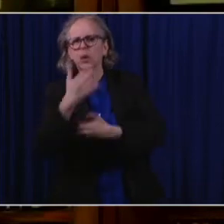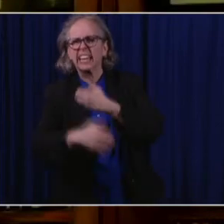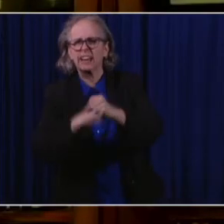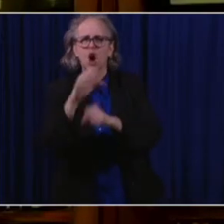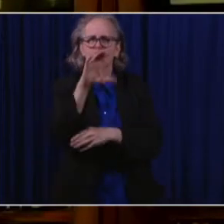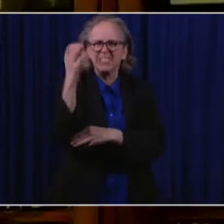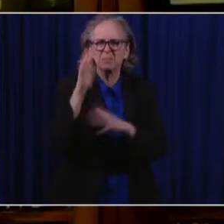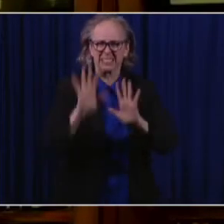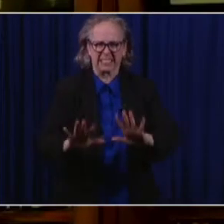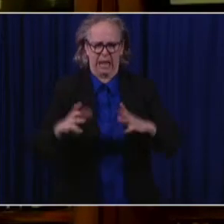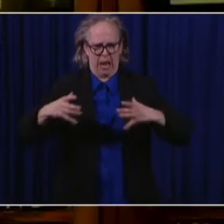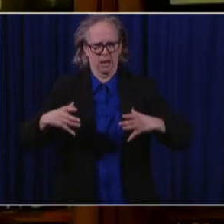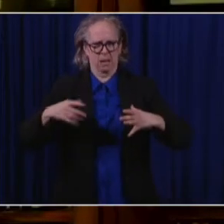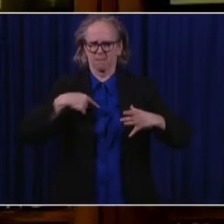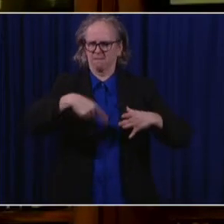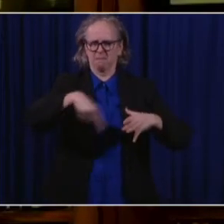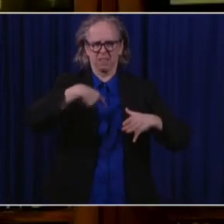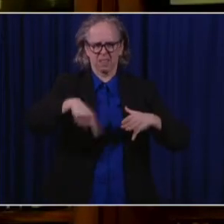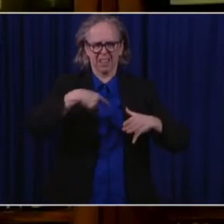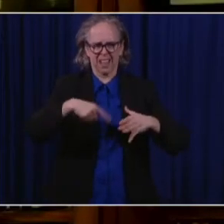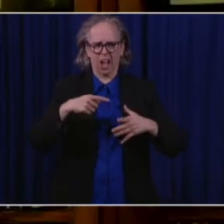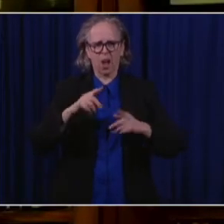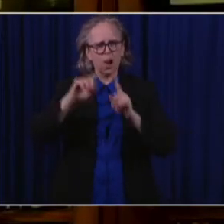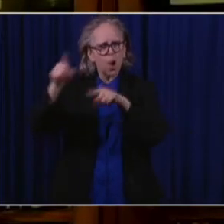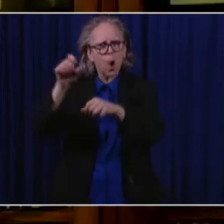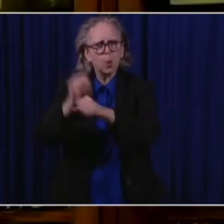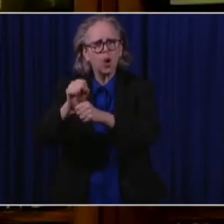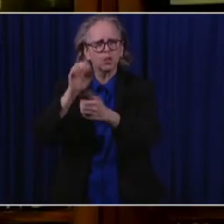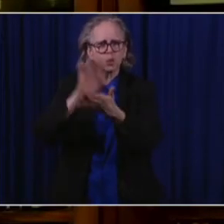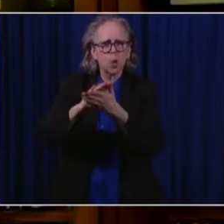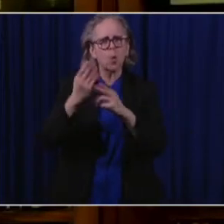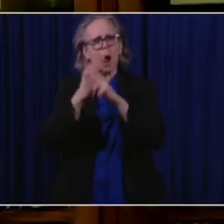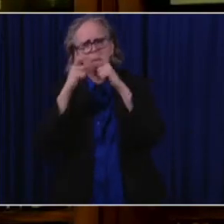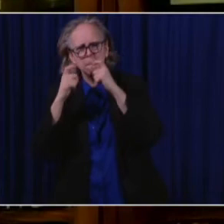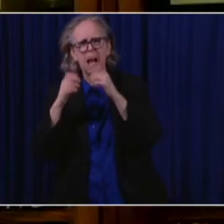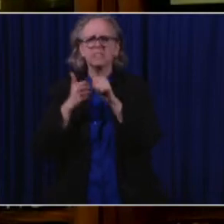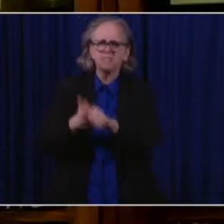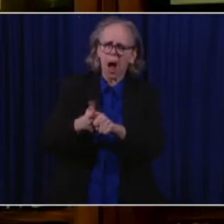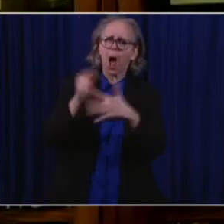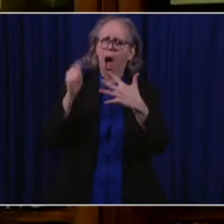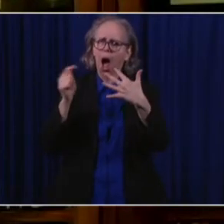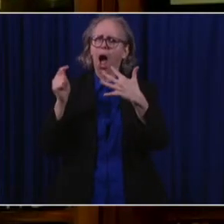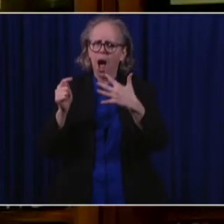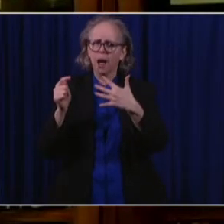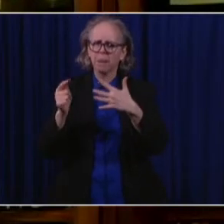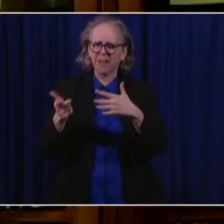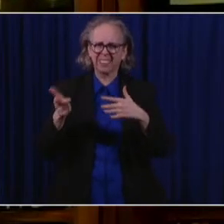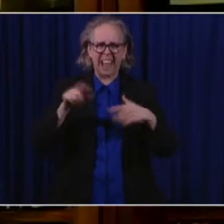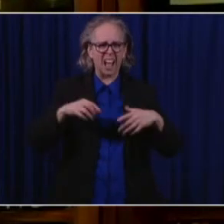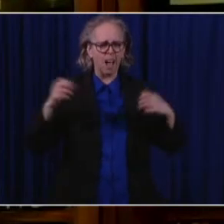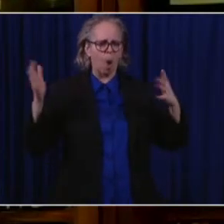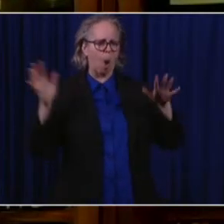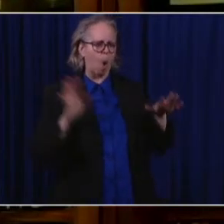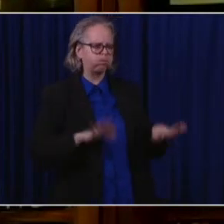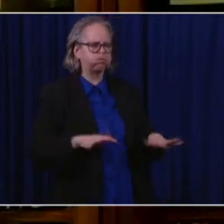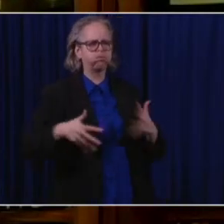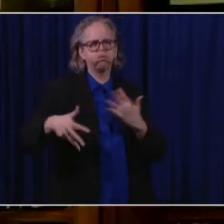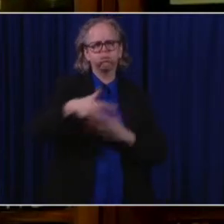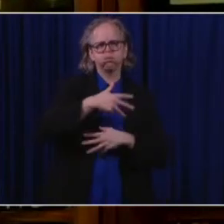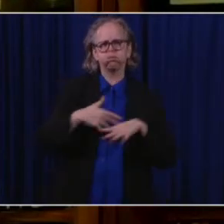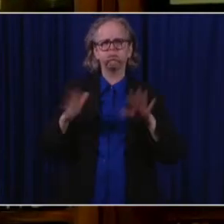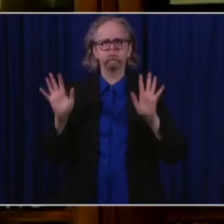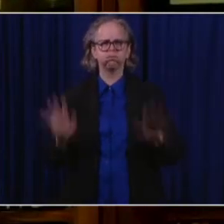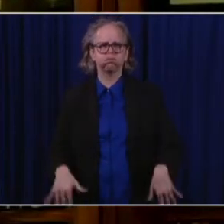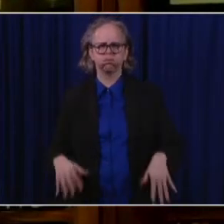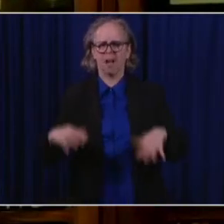or school life, they're wearing masks, they're keeping their distance, but then they kind of let their guard down when it comes to the holidays or social events. And that's, I think,